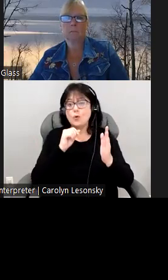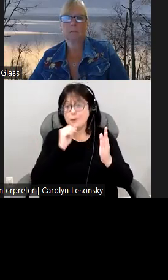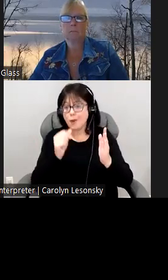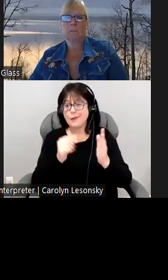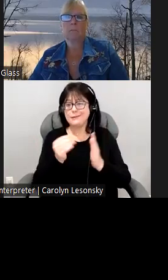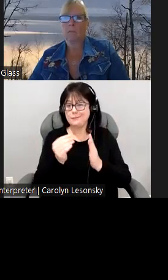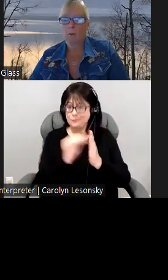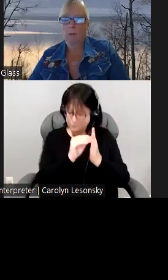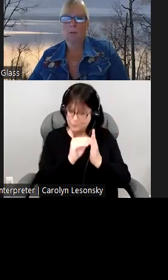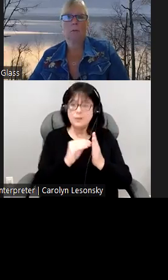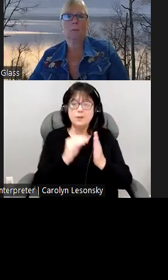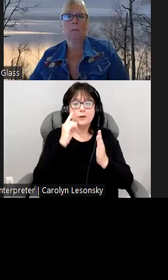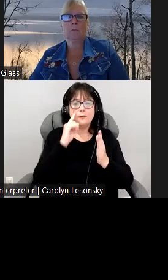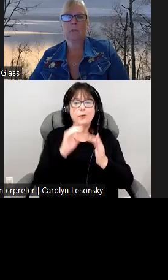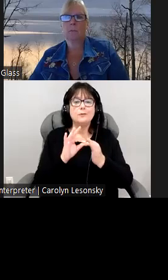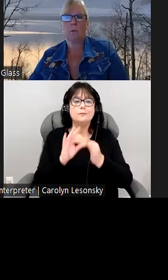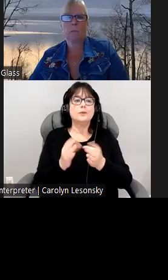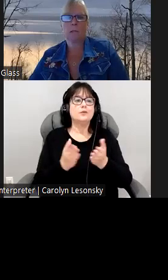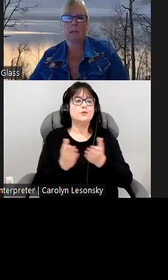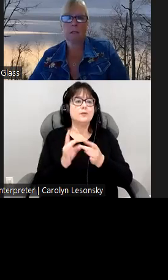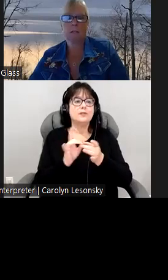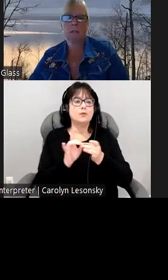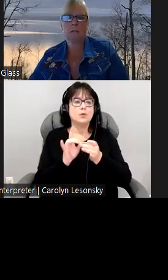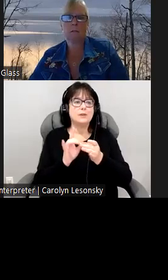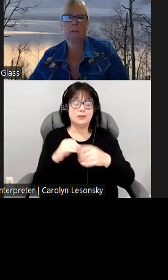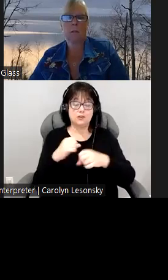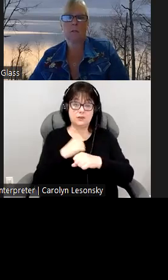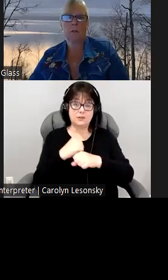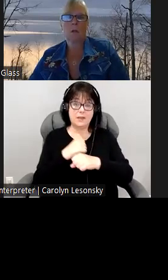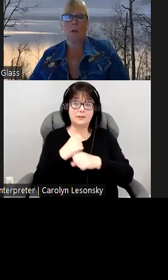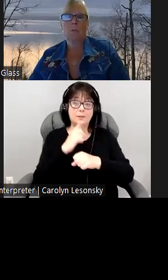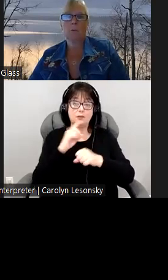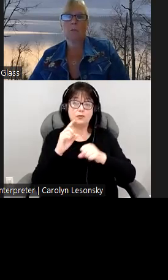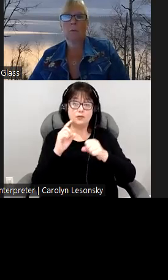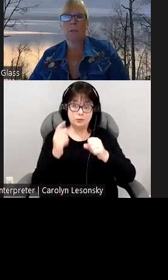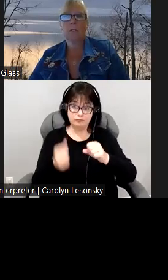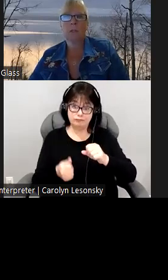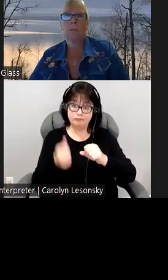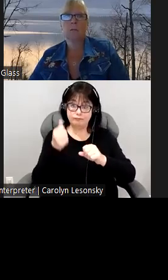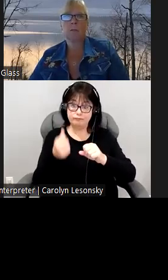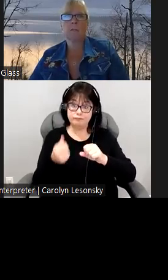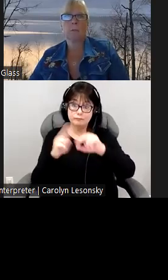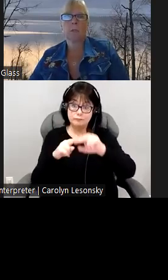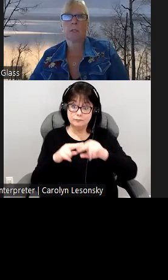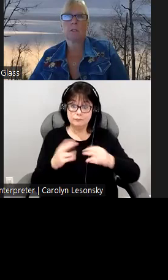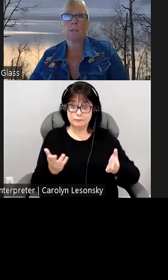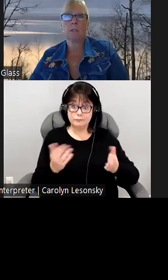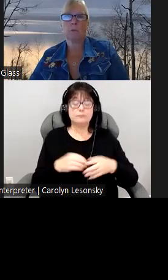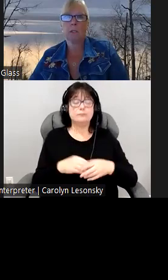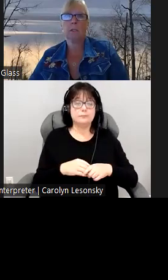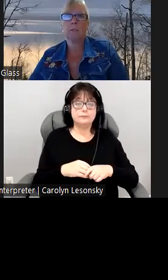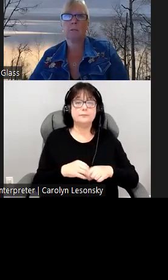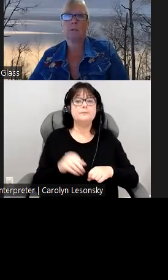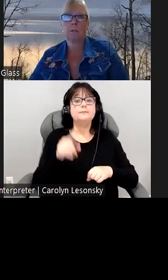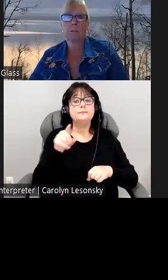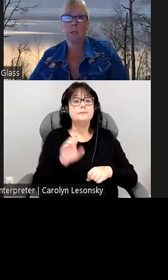stats? No problem, Rich, about going back to that. It's a good question. The most important thing about service coordination